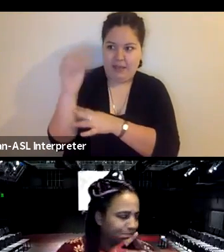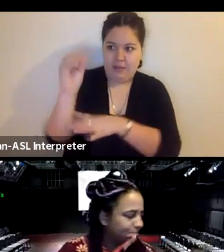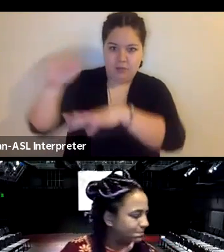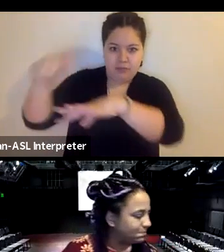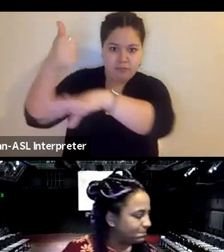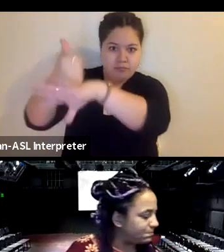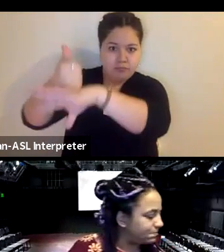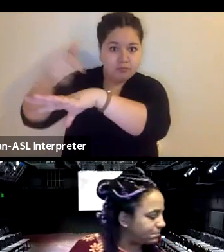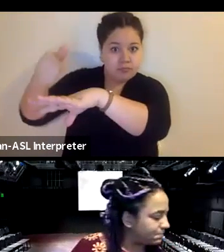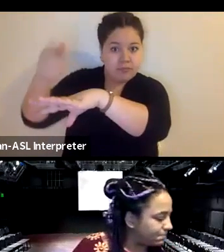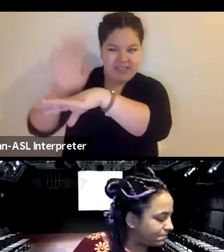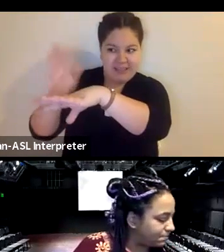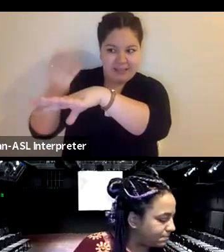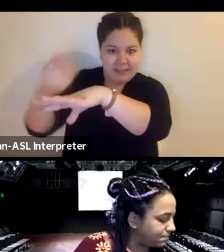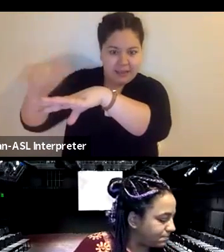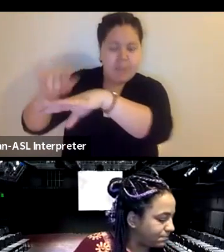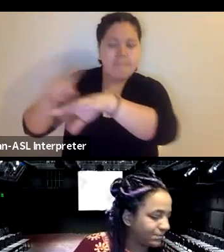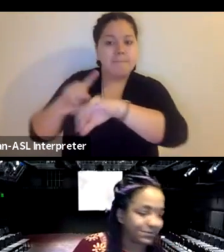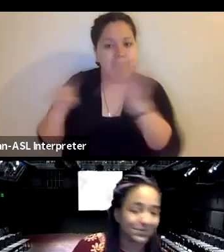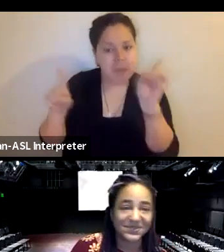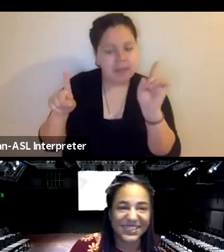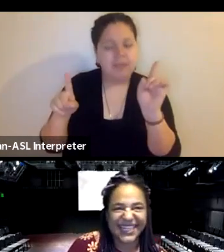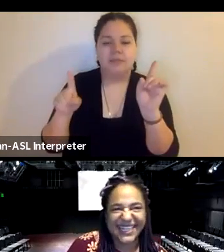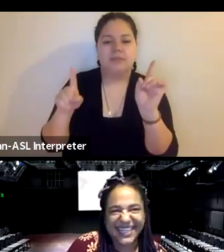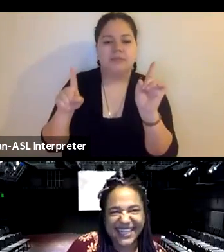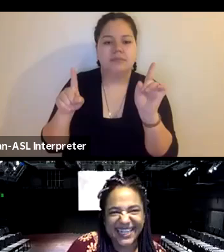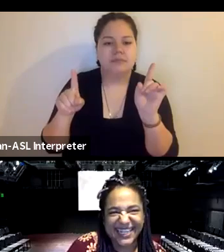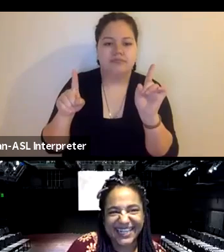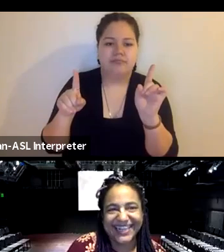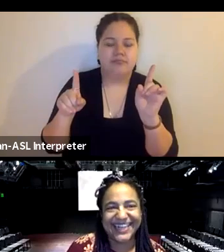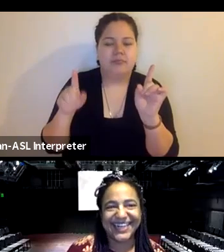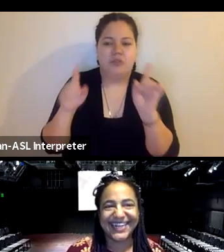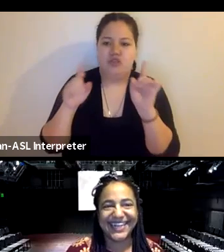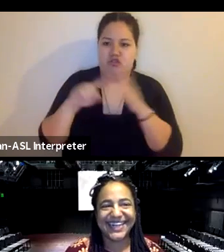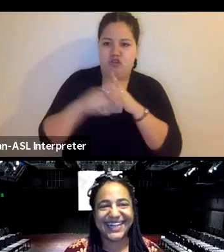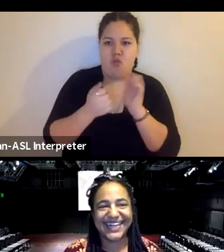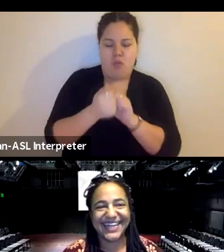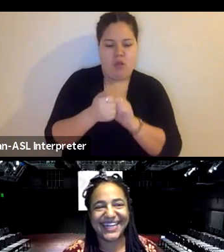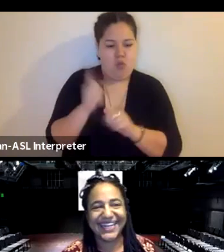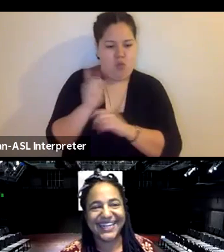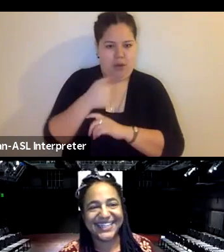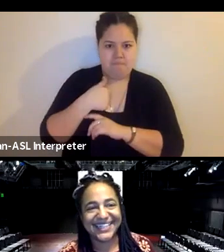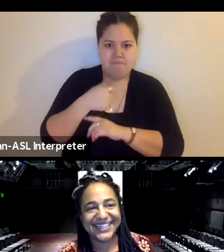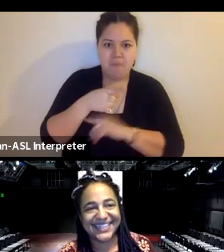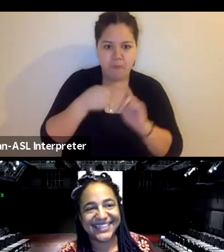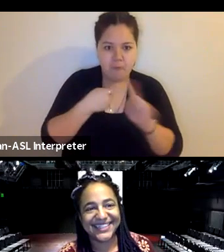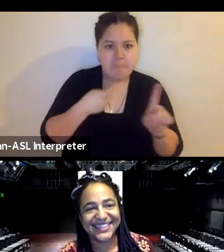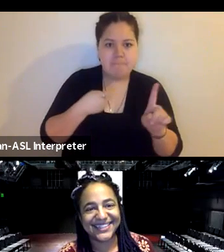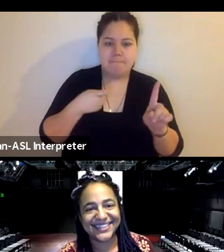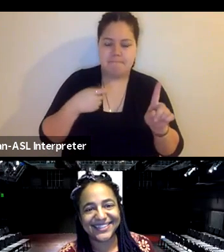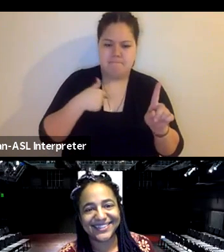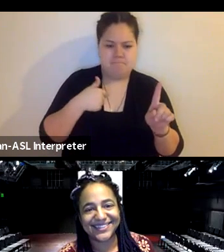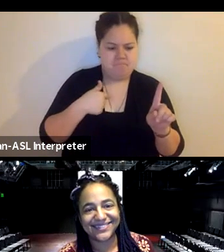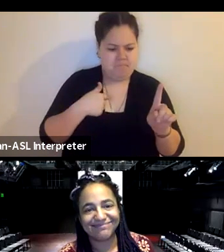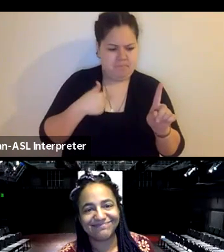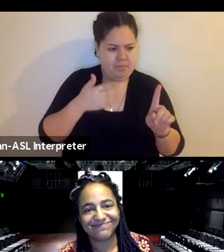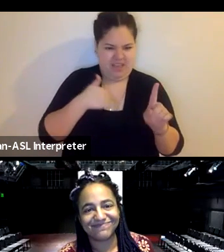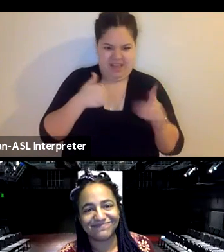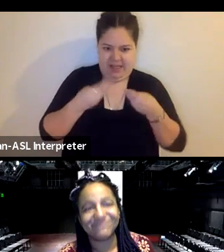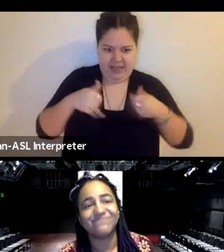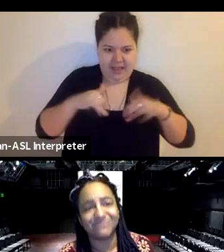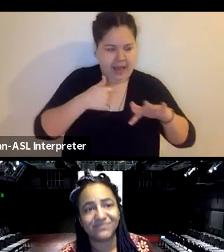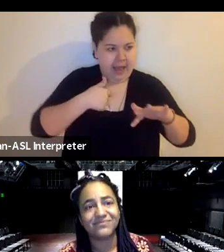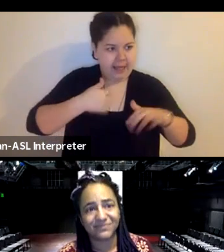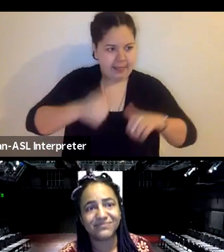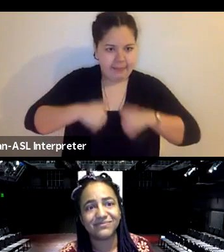but getting to the root of that biscuit, so we say where I'm from, what you know, what does that mean? How do we work within